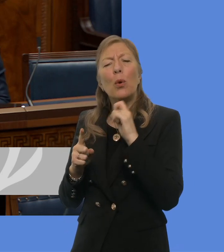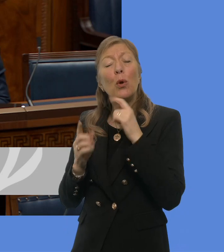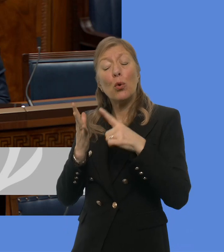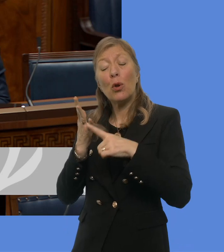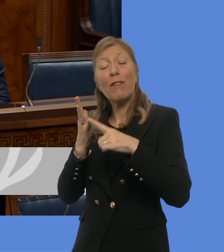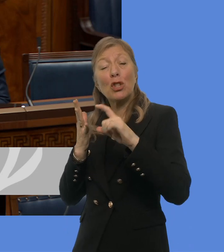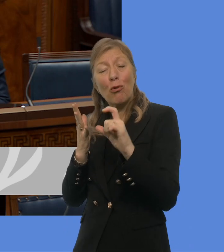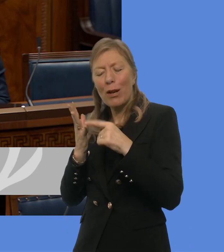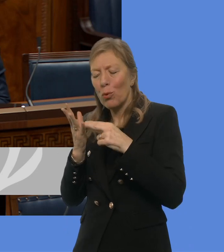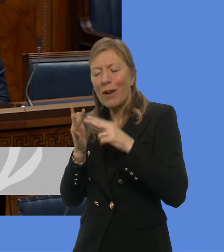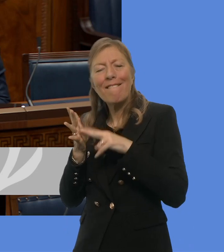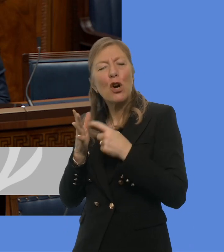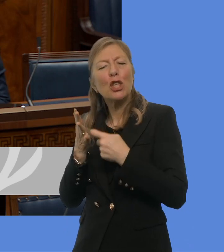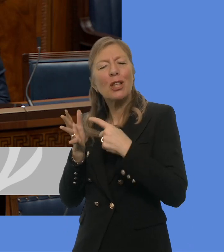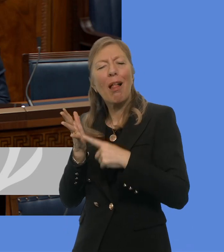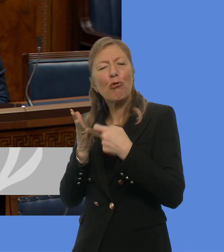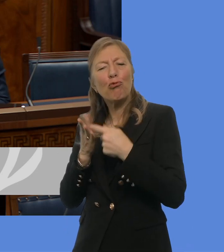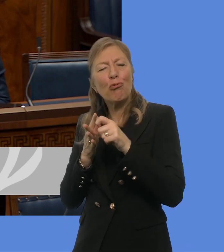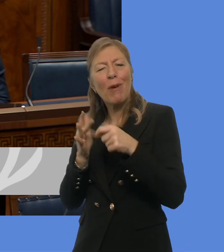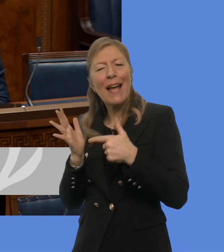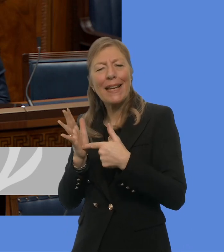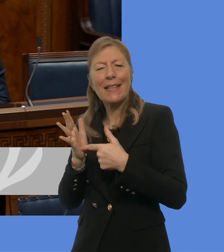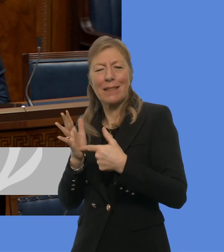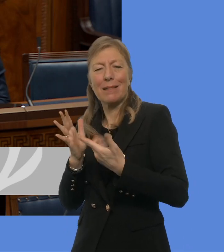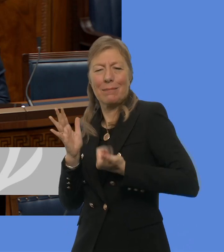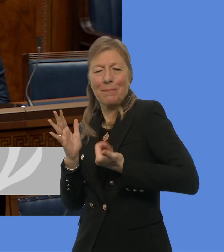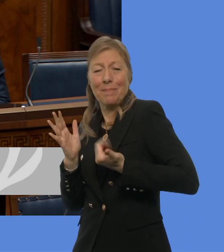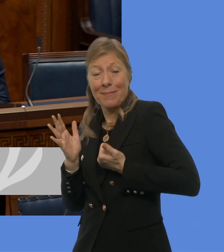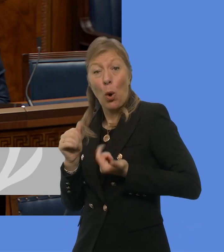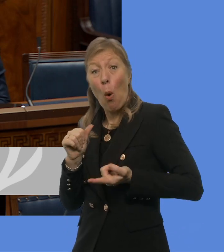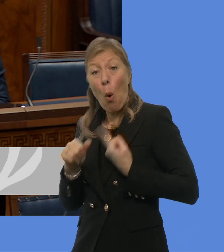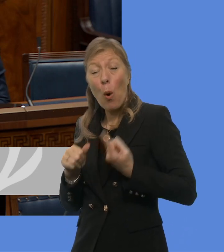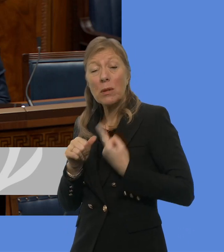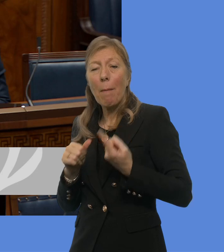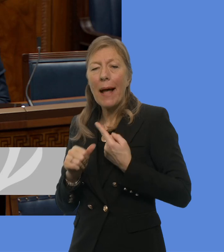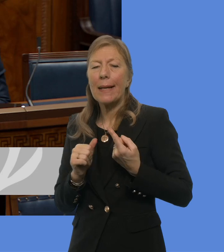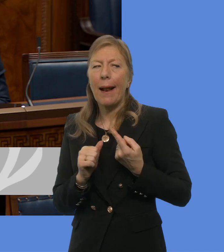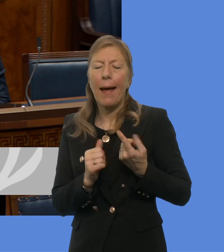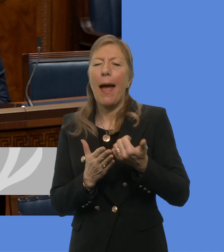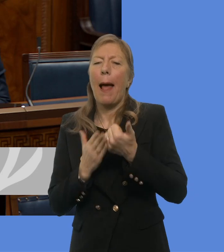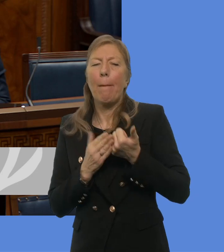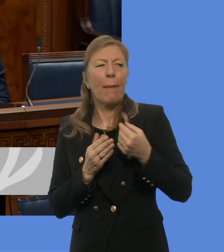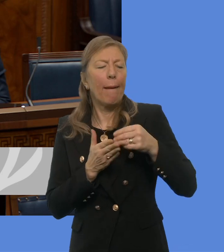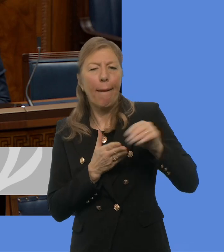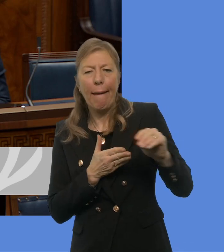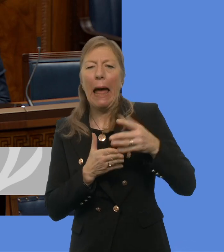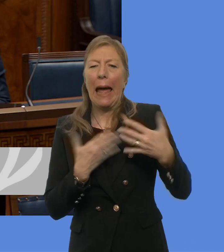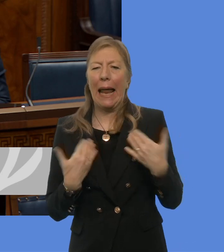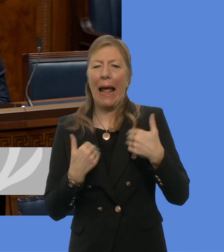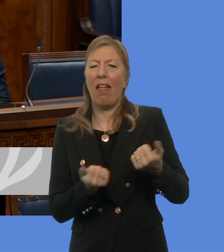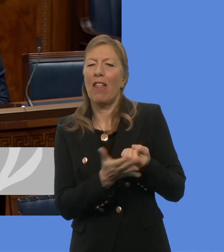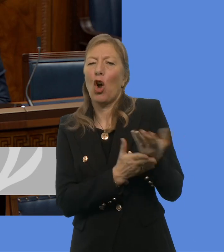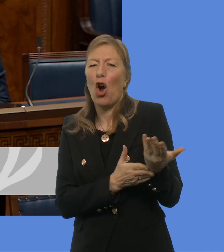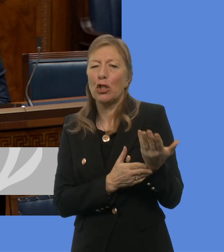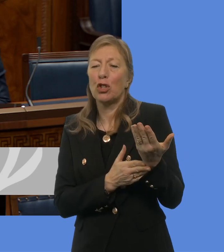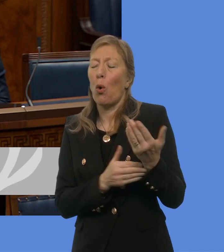with their health costs. So that needs to be looked at, and that's part of the delay. But I'm pleased to tell the member I'm announcing the public